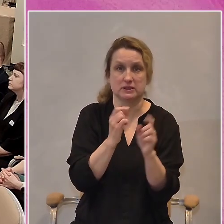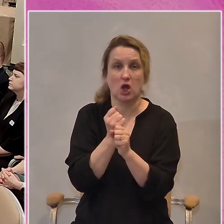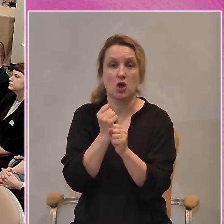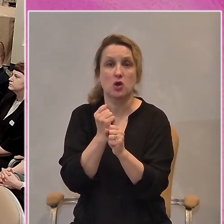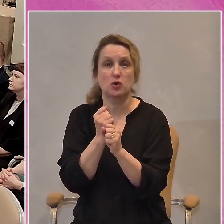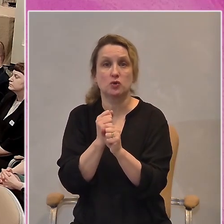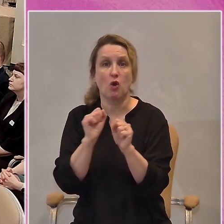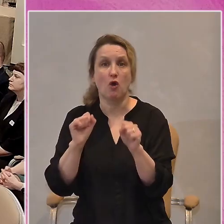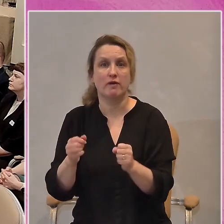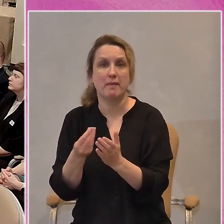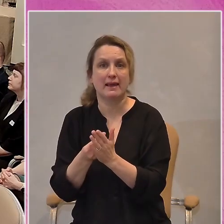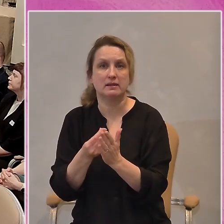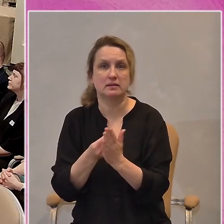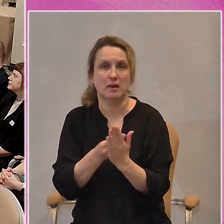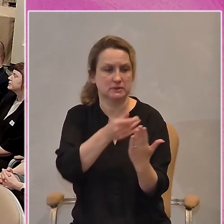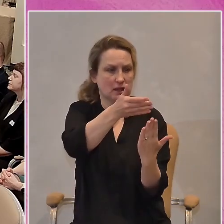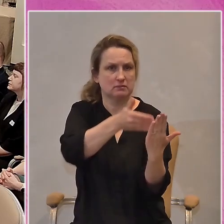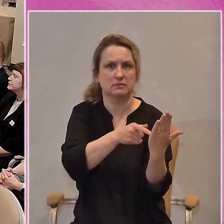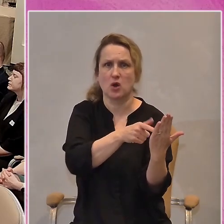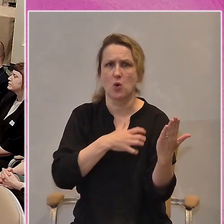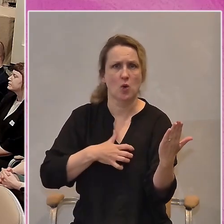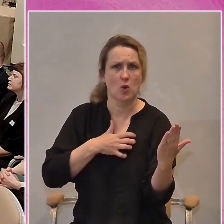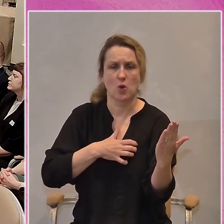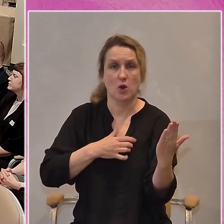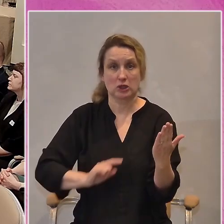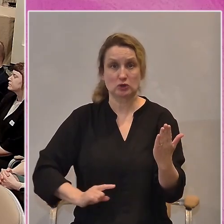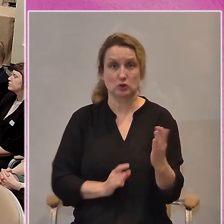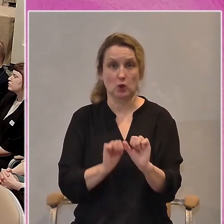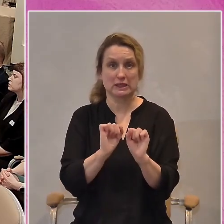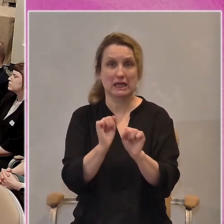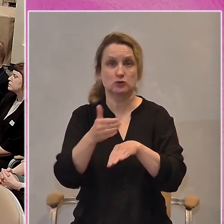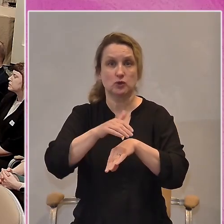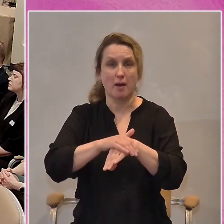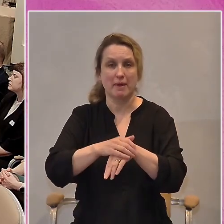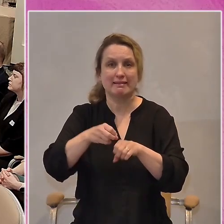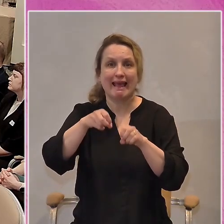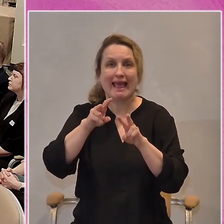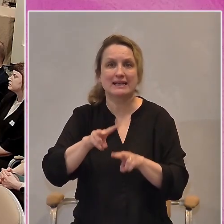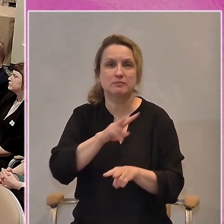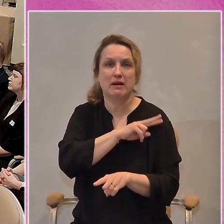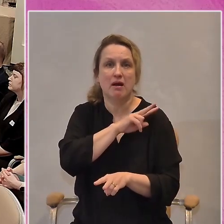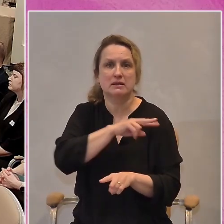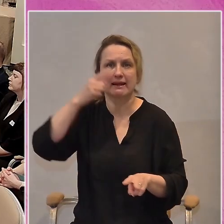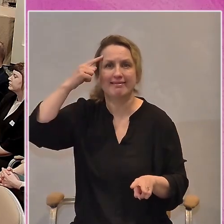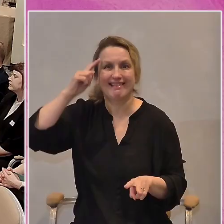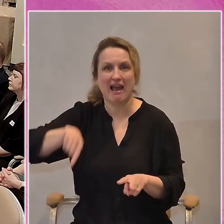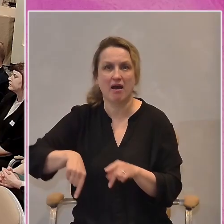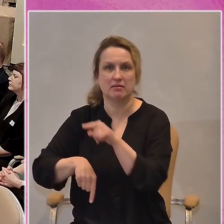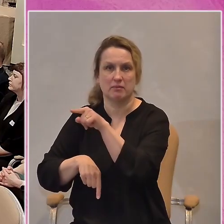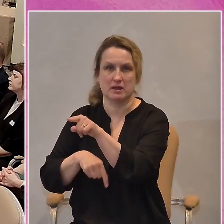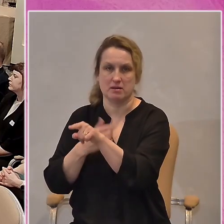especially when it comes to the assessment of workability. And also the expert